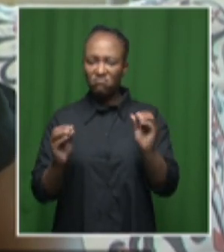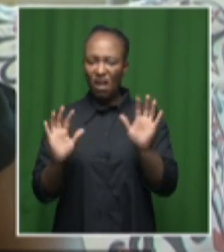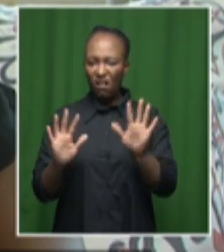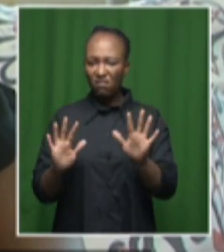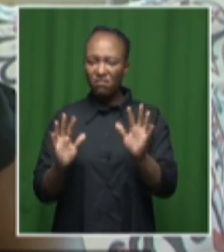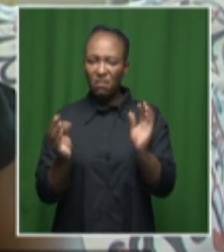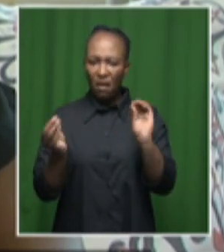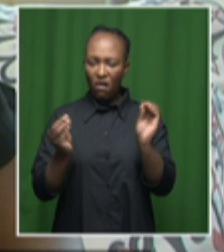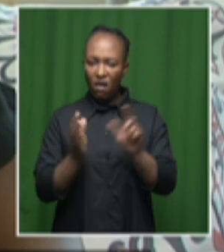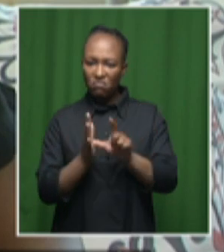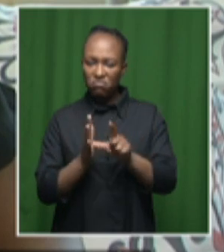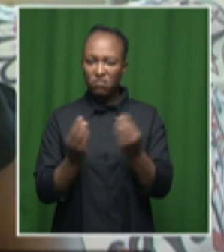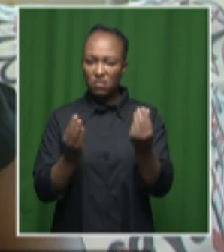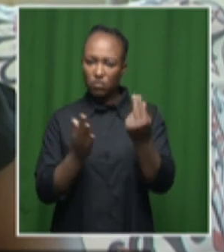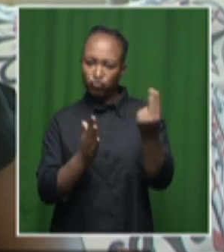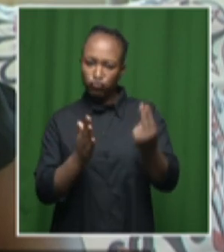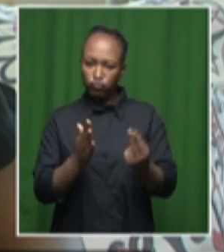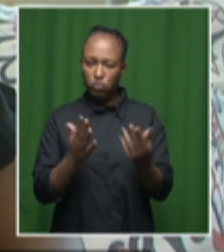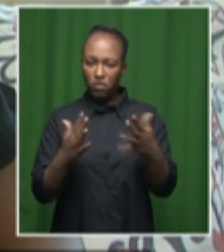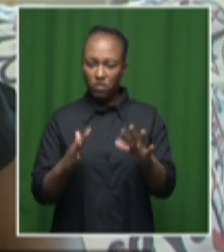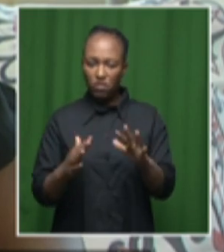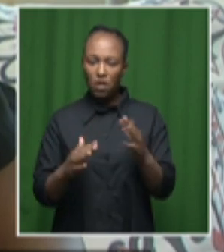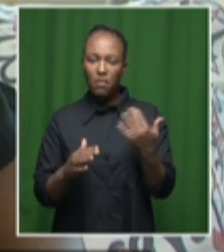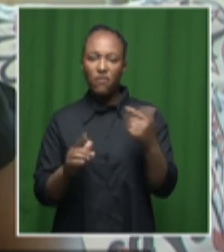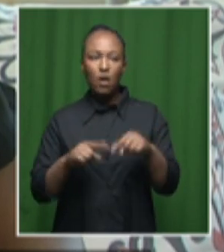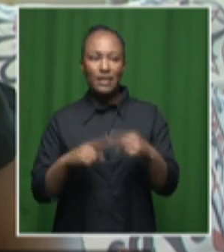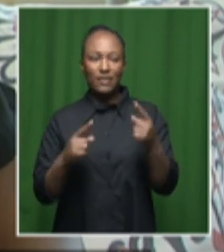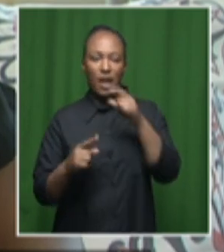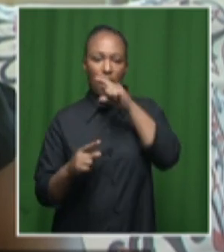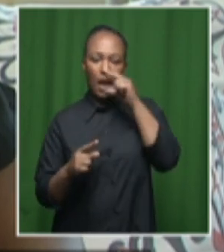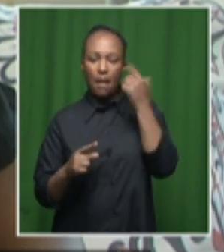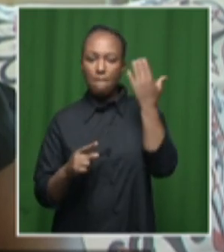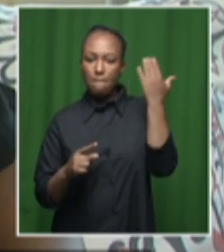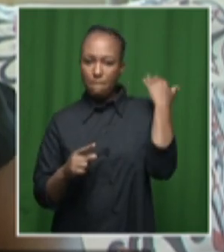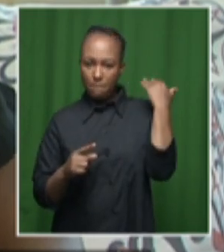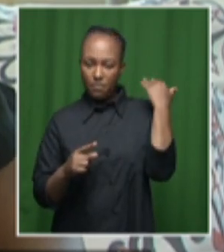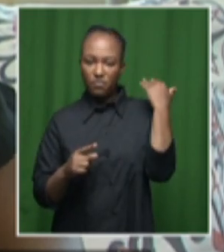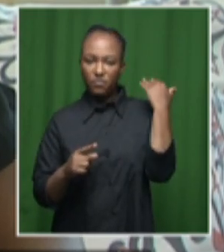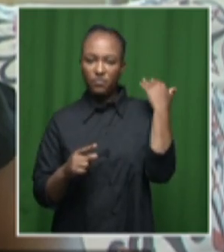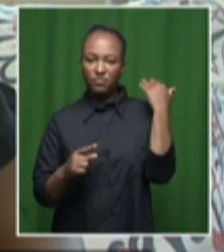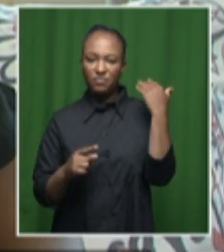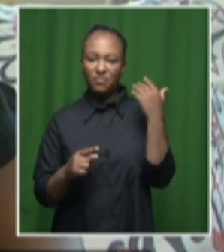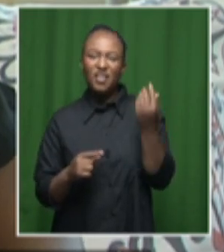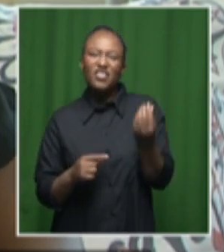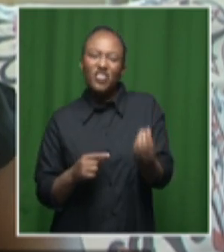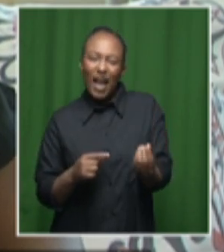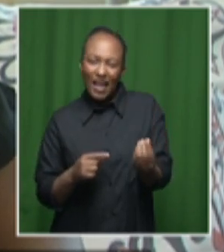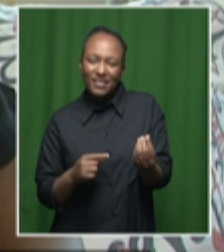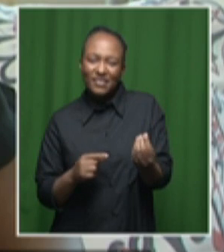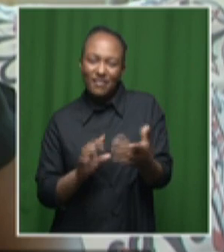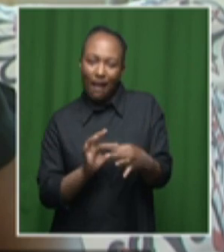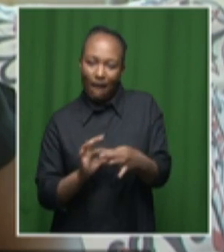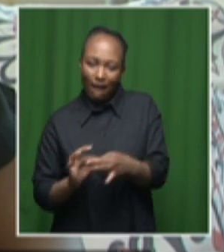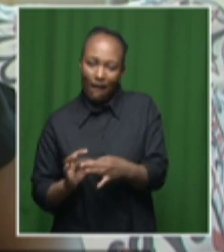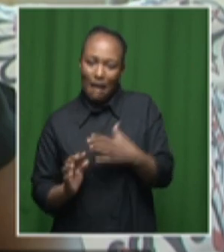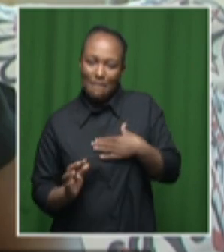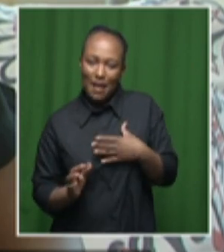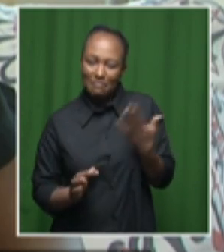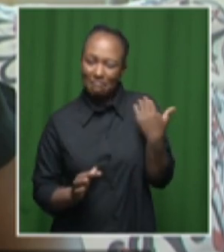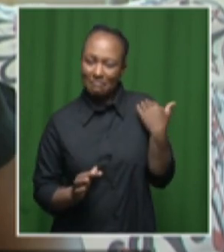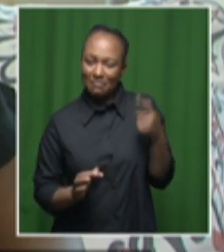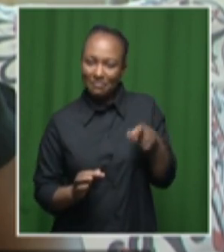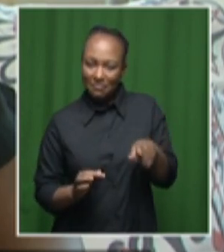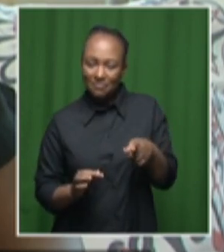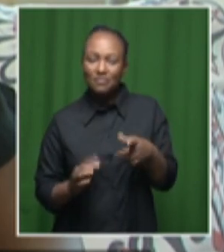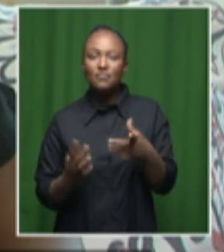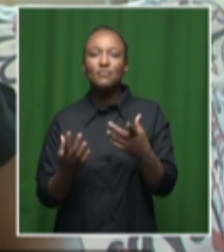brand started. At first it was a different name, which was a childish name. So we